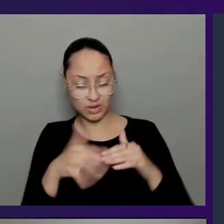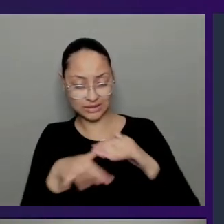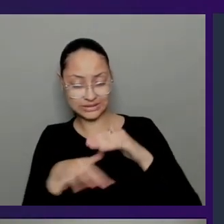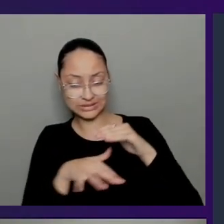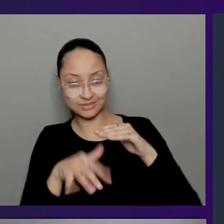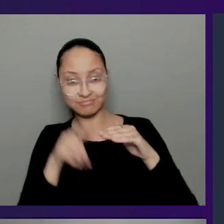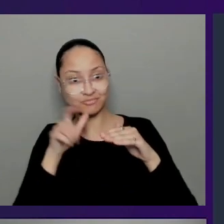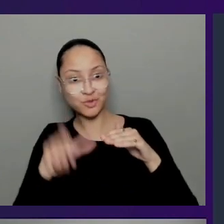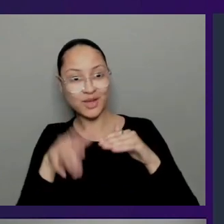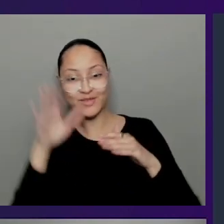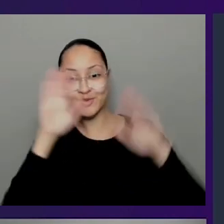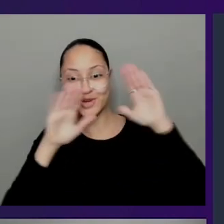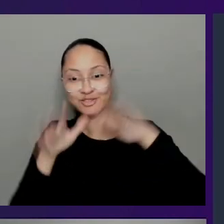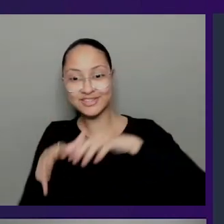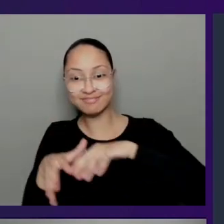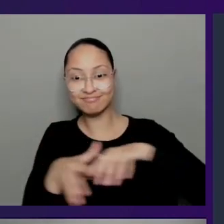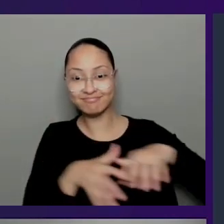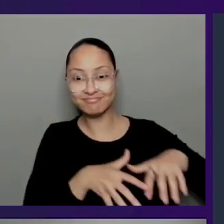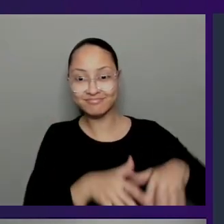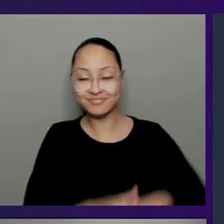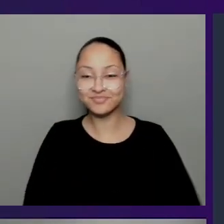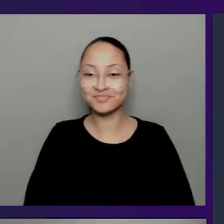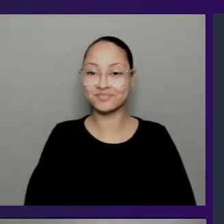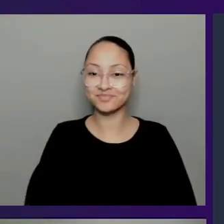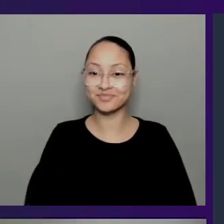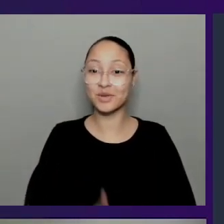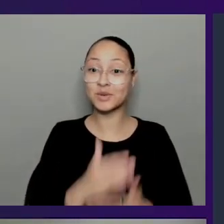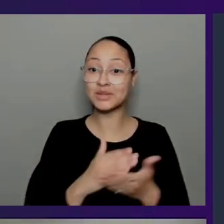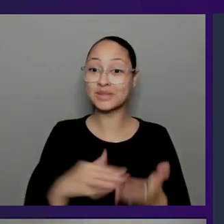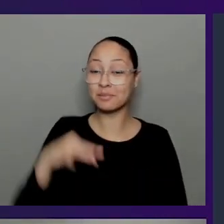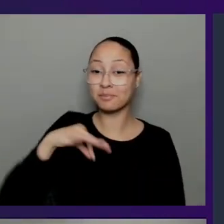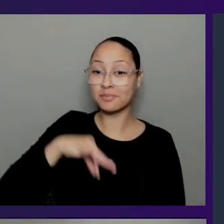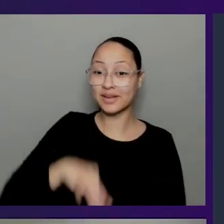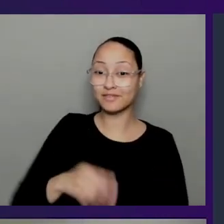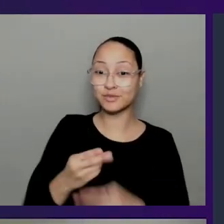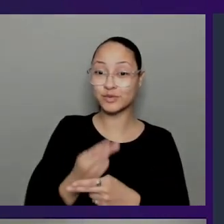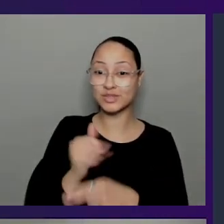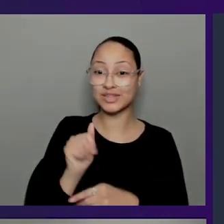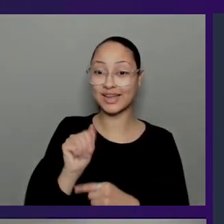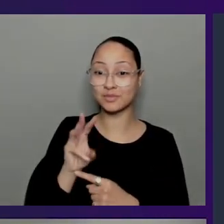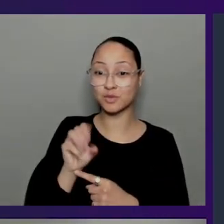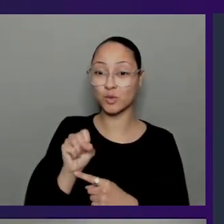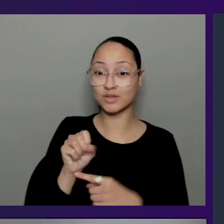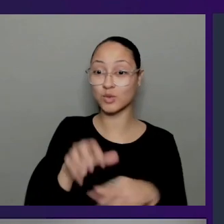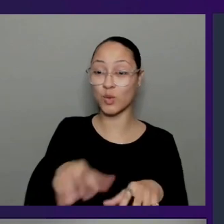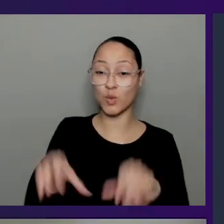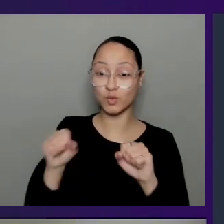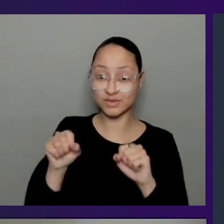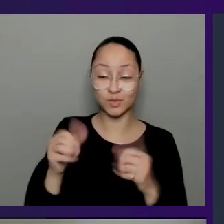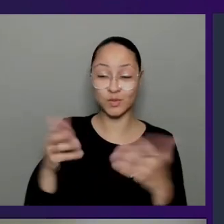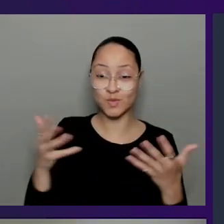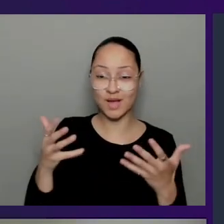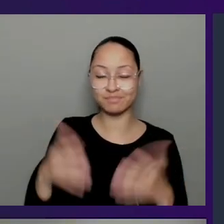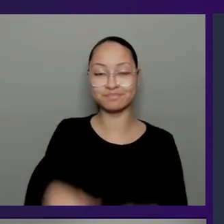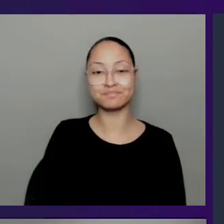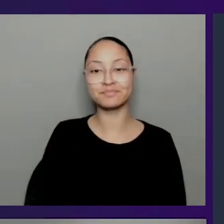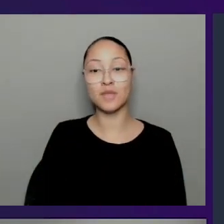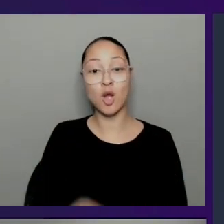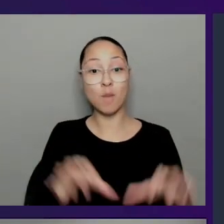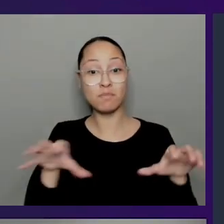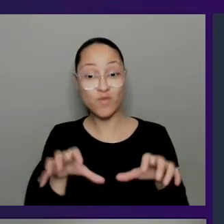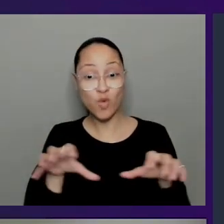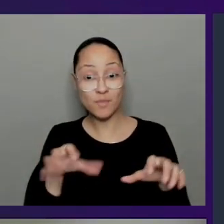So the benefits of using AWS Amplify Hosting are you get performance and scale from